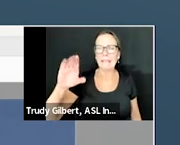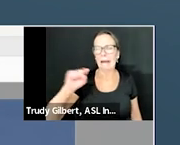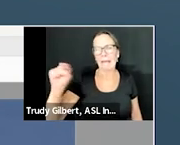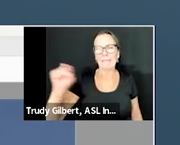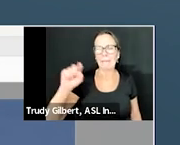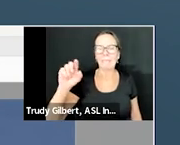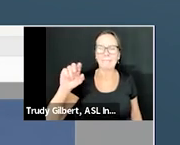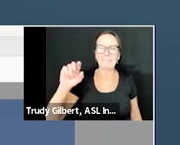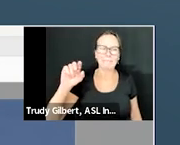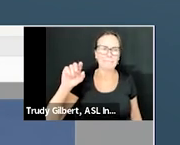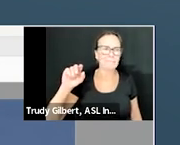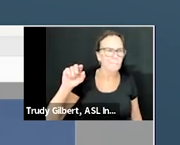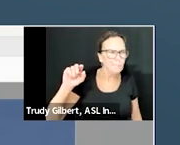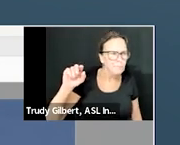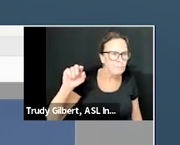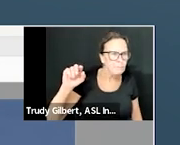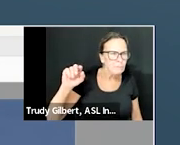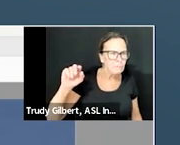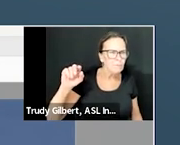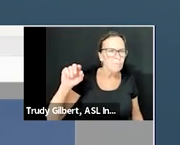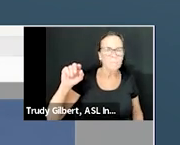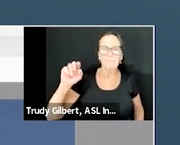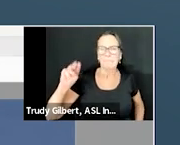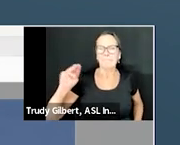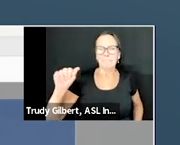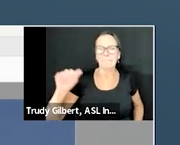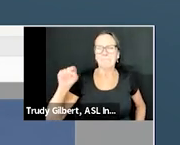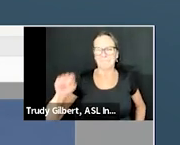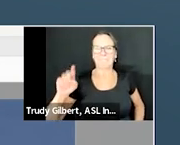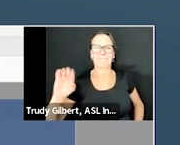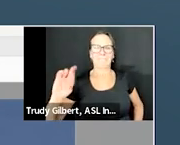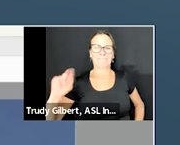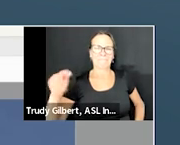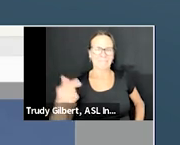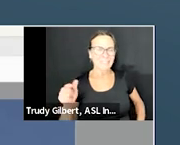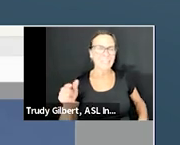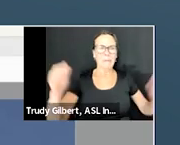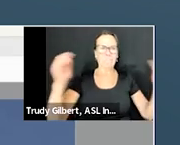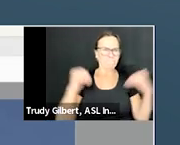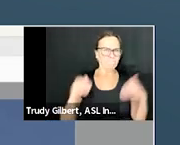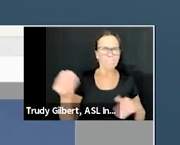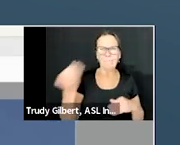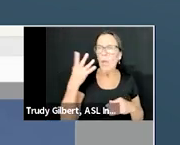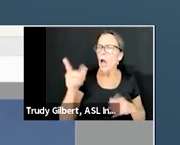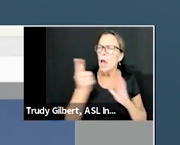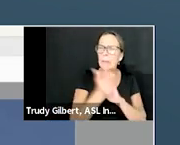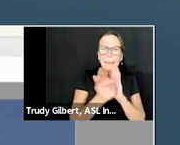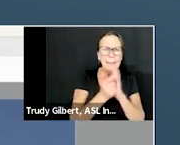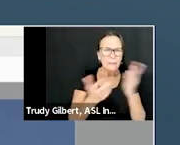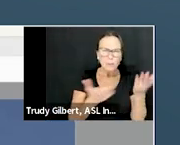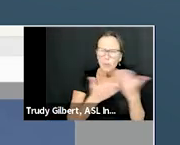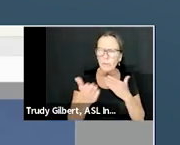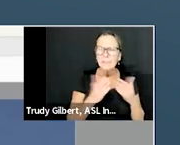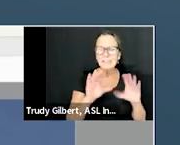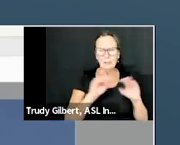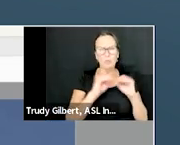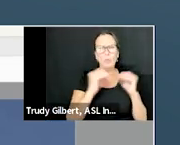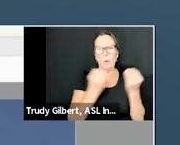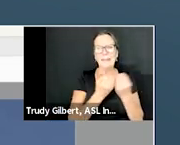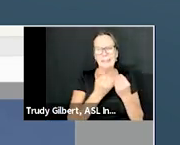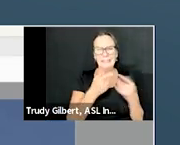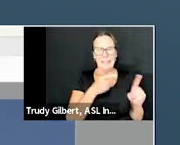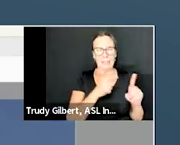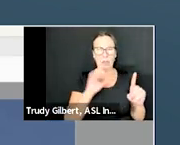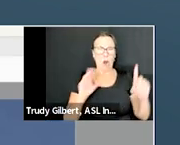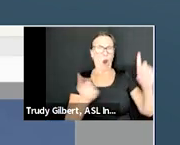dlc-ma.org. If you go to the next slide, please. So we're a legal services organization. Our